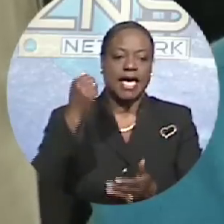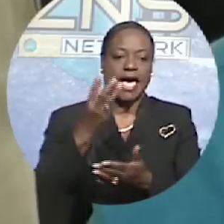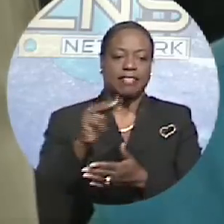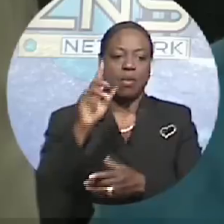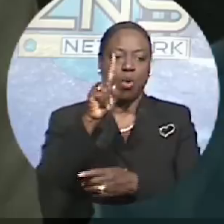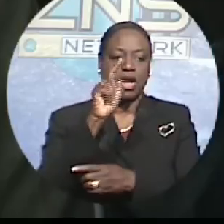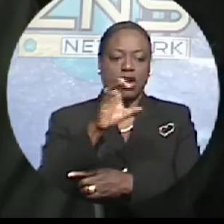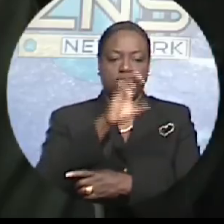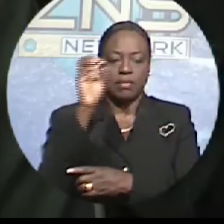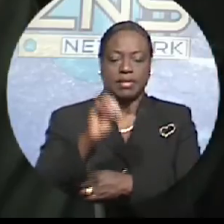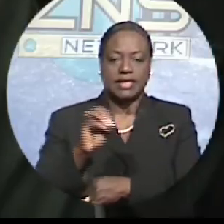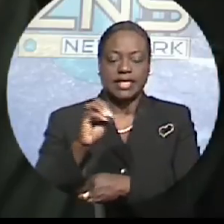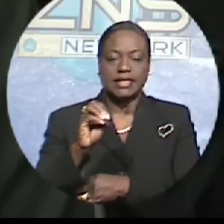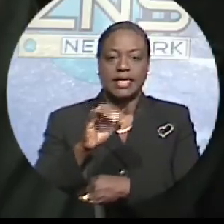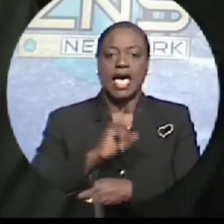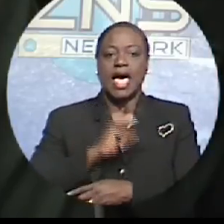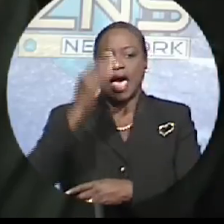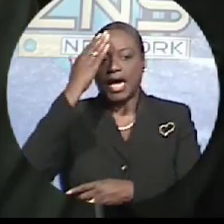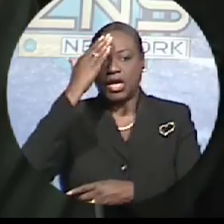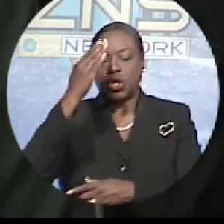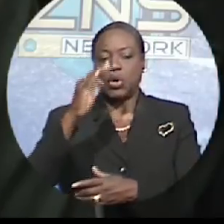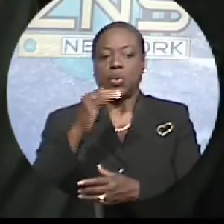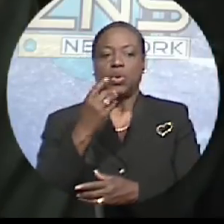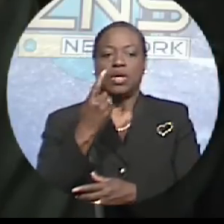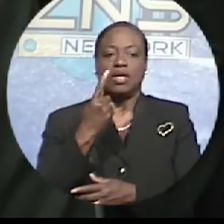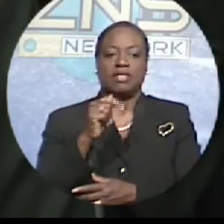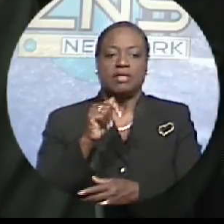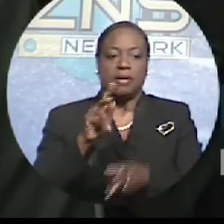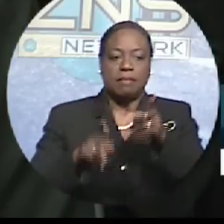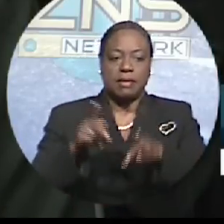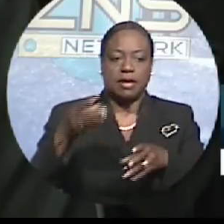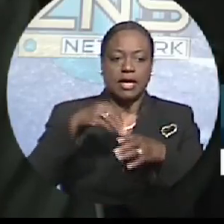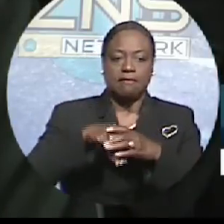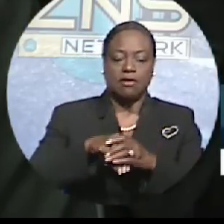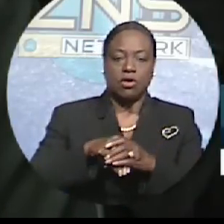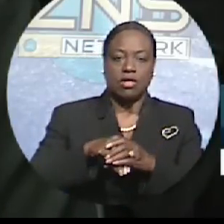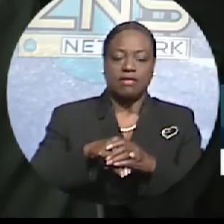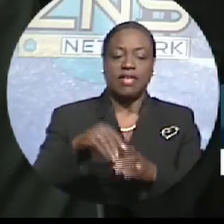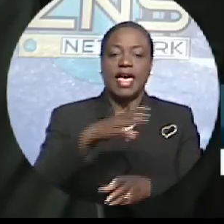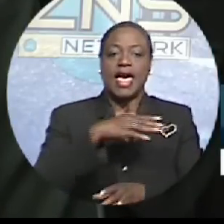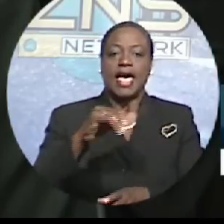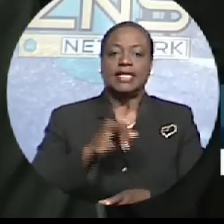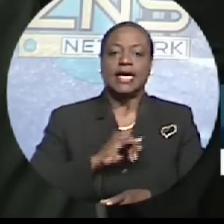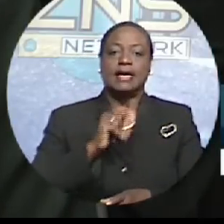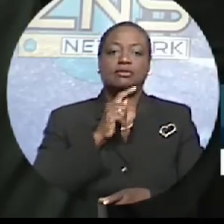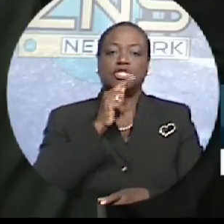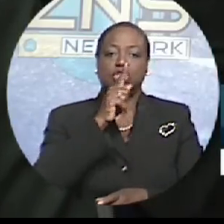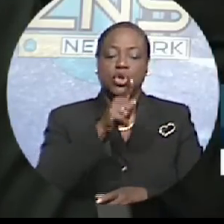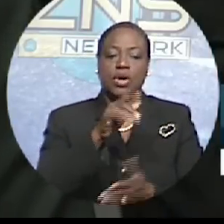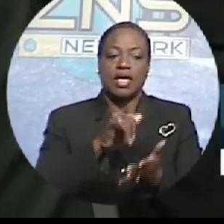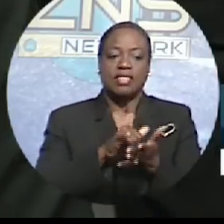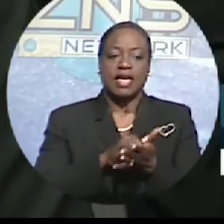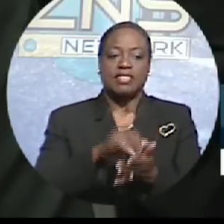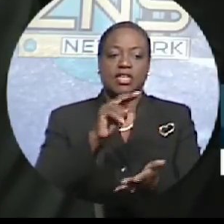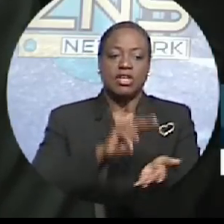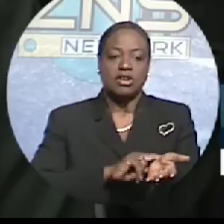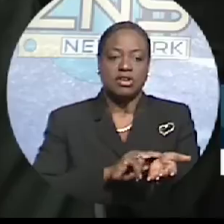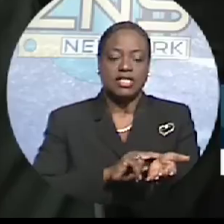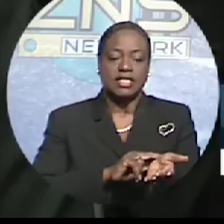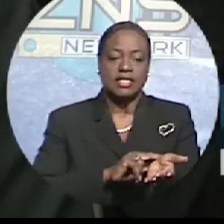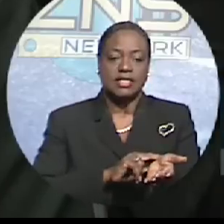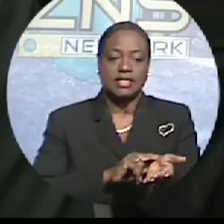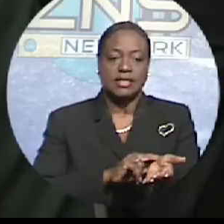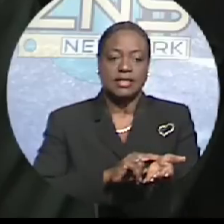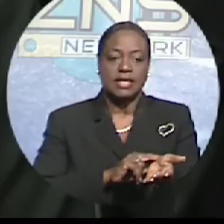I know the officers who are involved, and I can assure those nurses who may not be totally familiar that you have a group